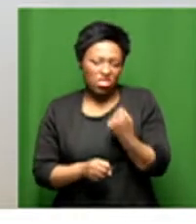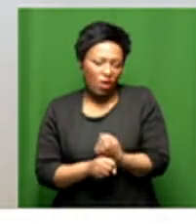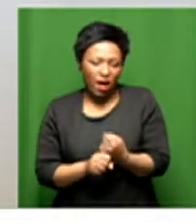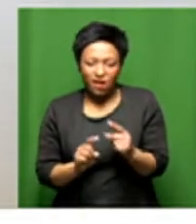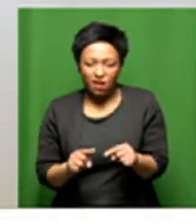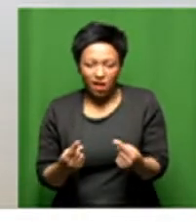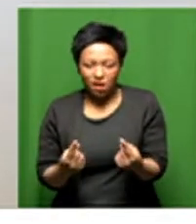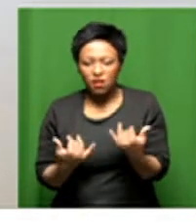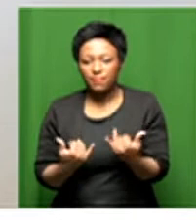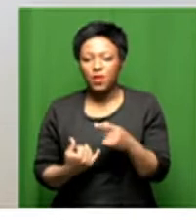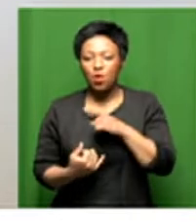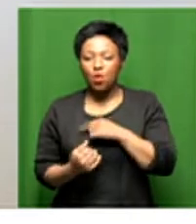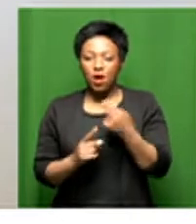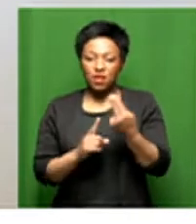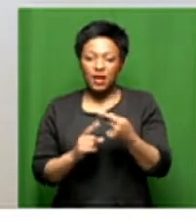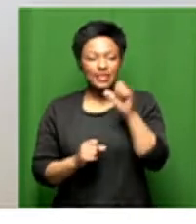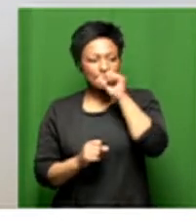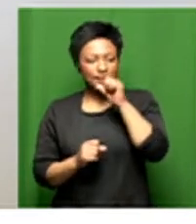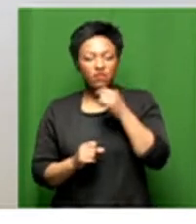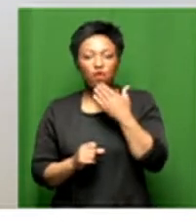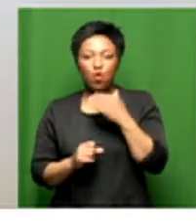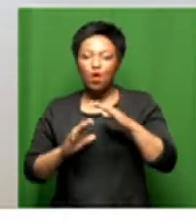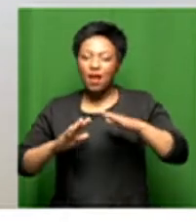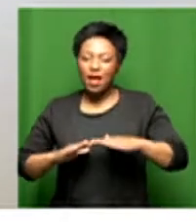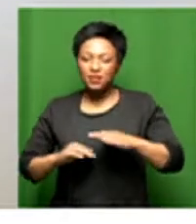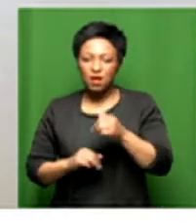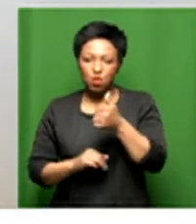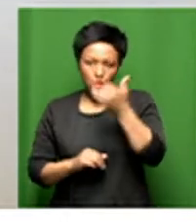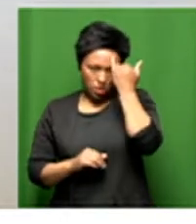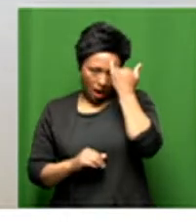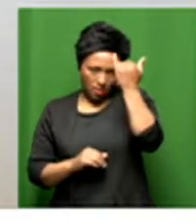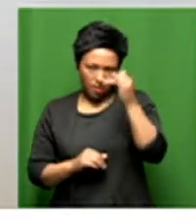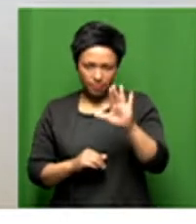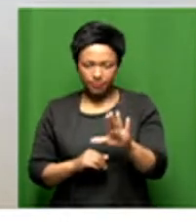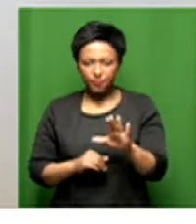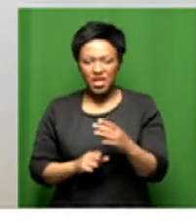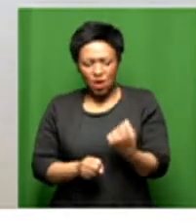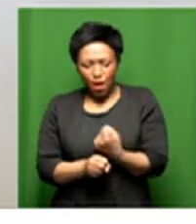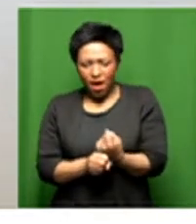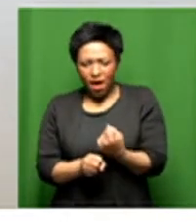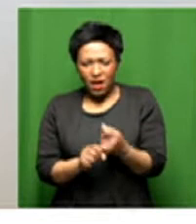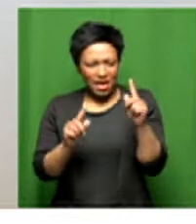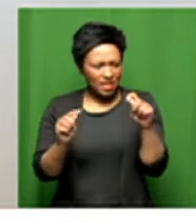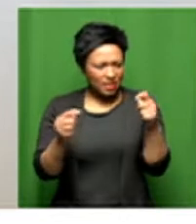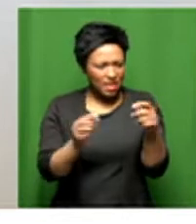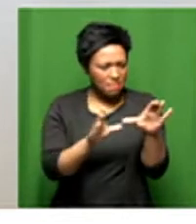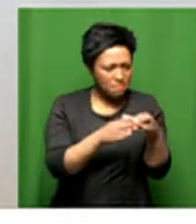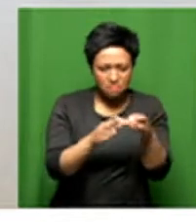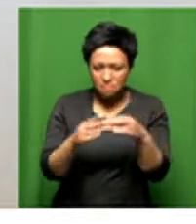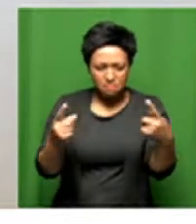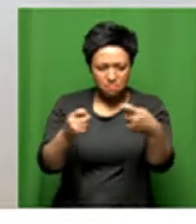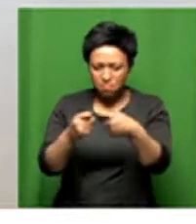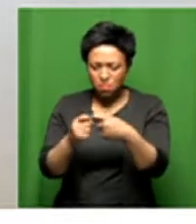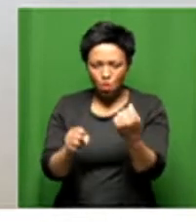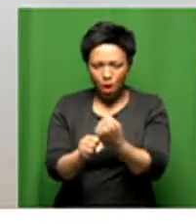So we're asking artists, both visual and artists who work with text, so writers and poets,